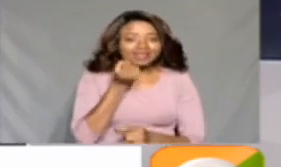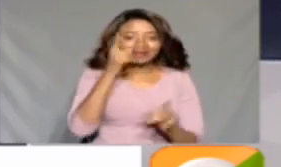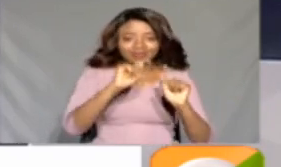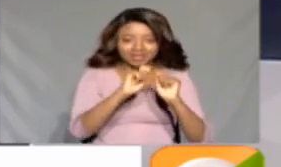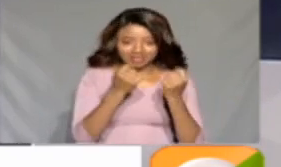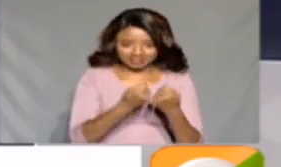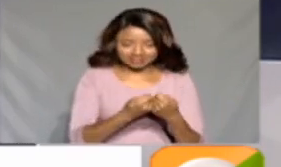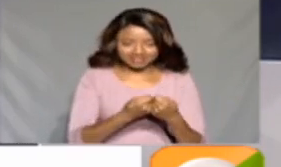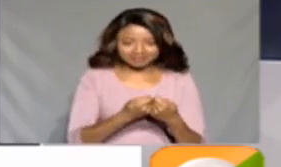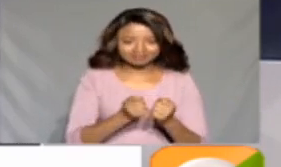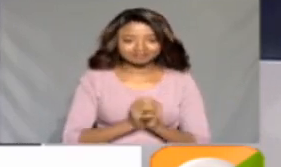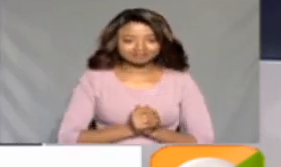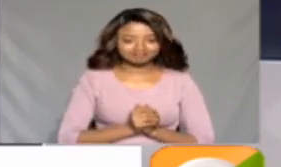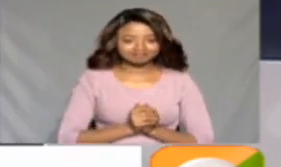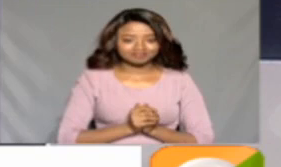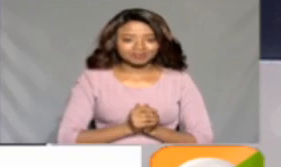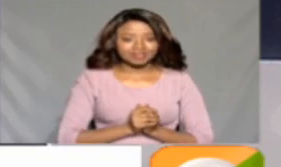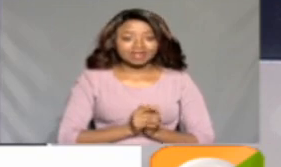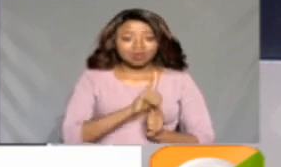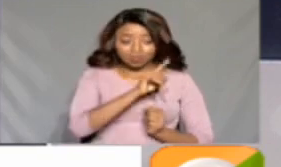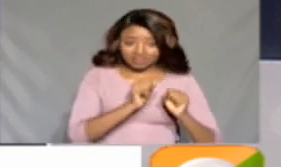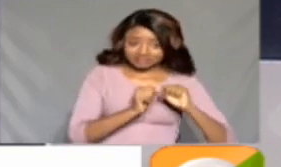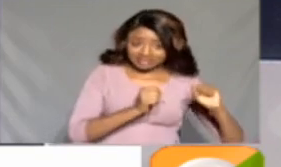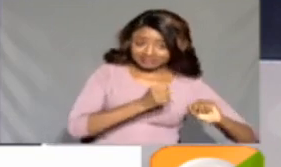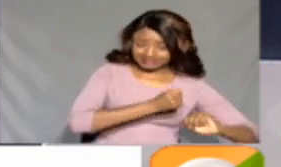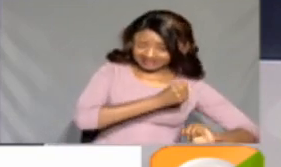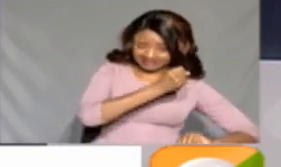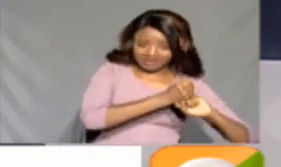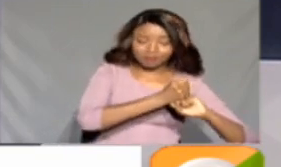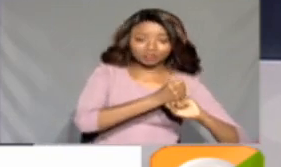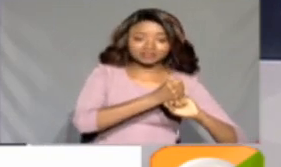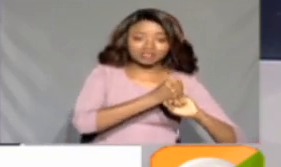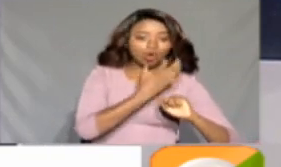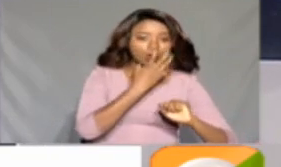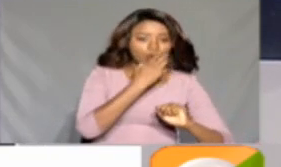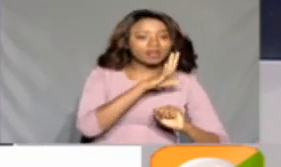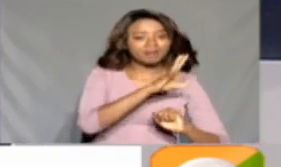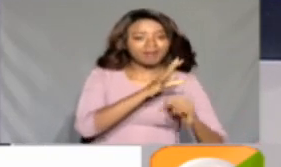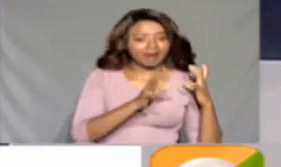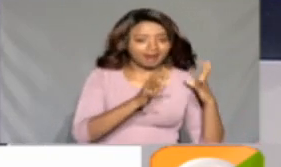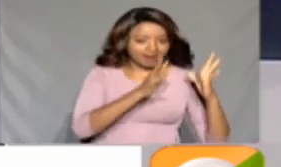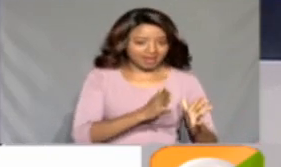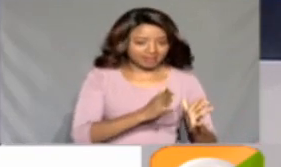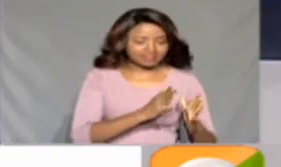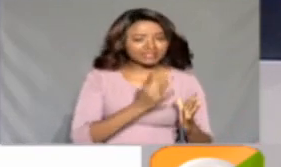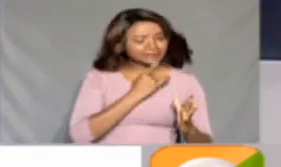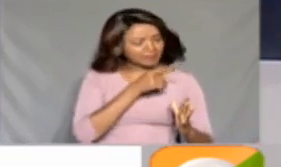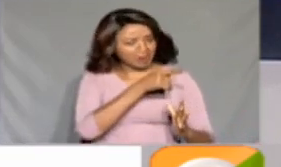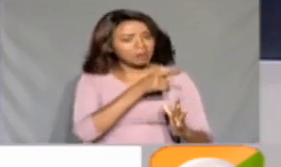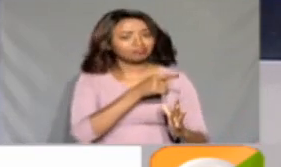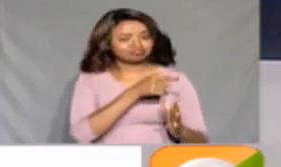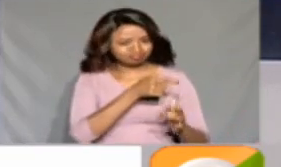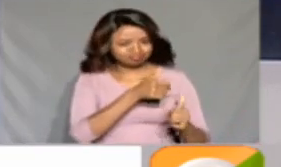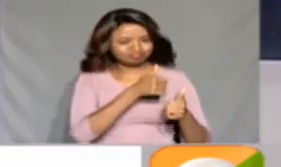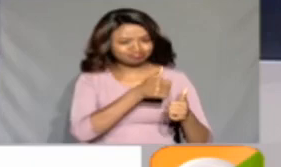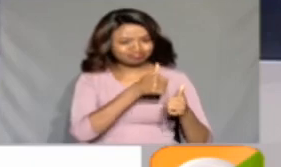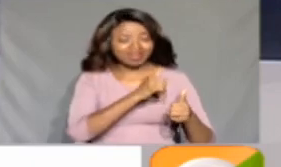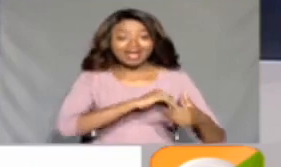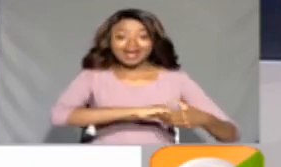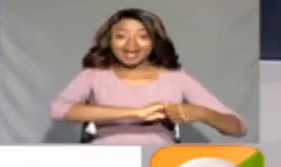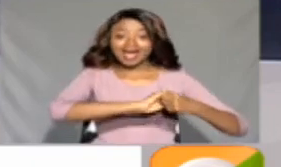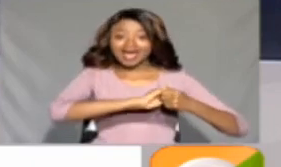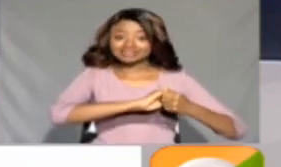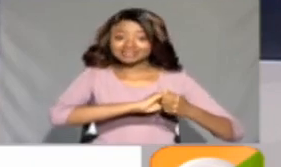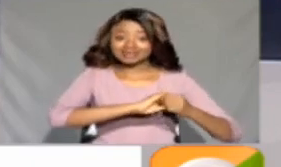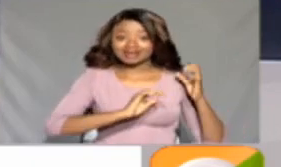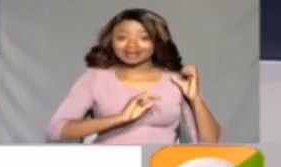divisions in the Jubilee Party, with one side openly supporting the ODM candidate and referring to him as the handshake candidate.